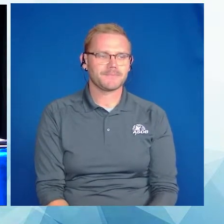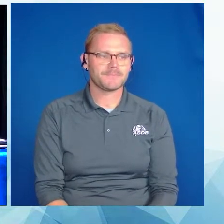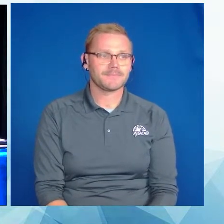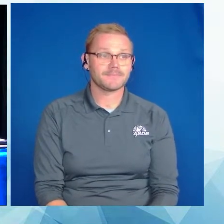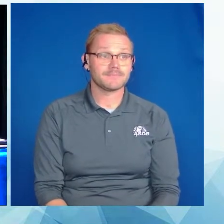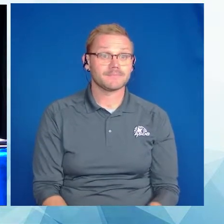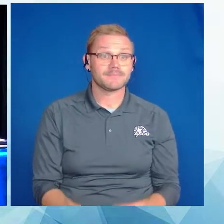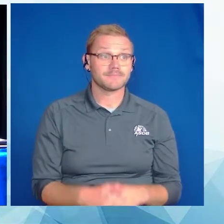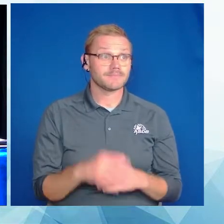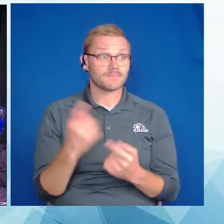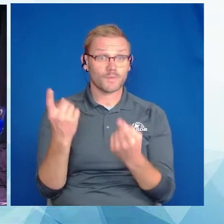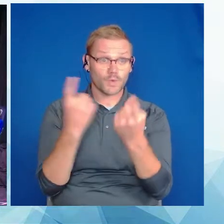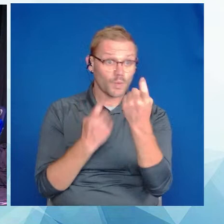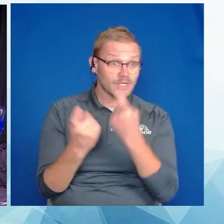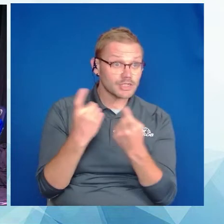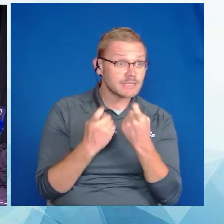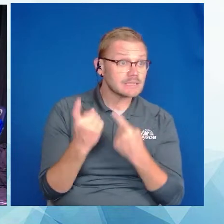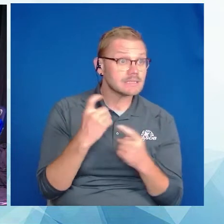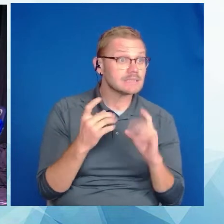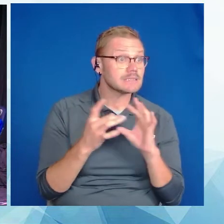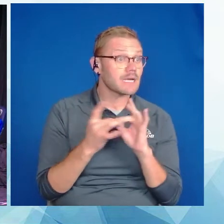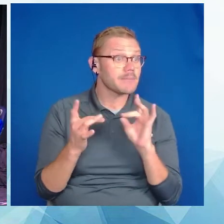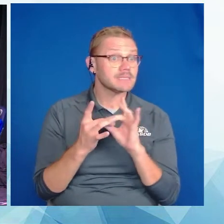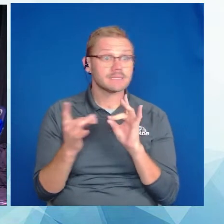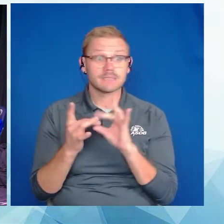Any questions?